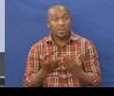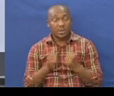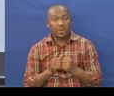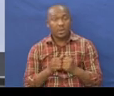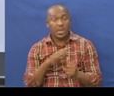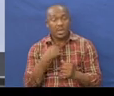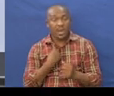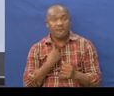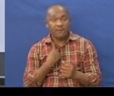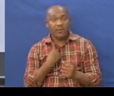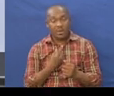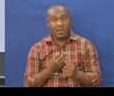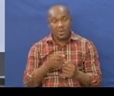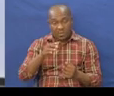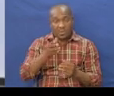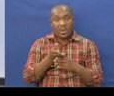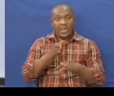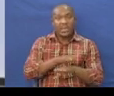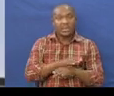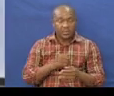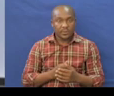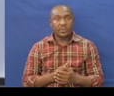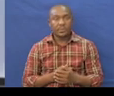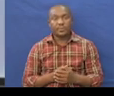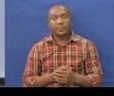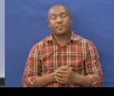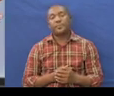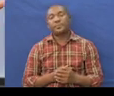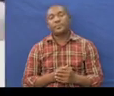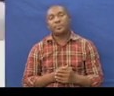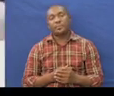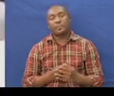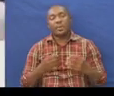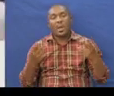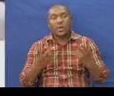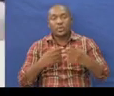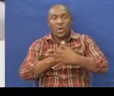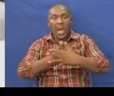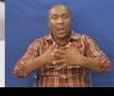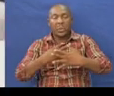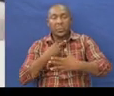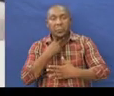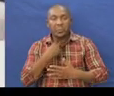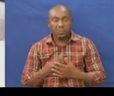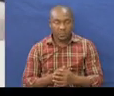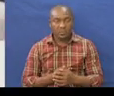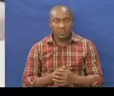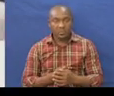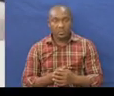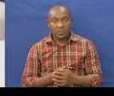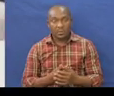enough expertise. We also say sometimes the language barrier and poor participation